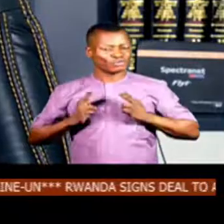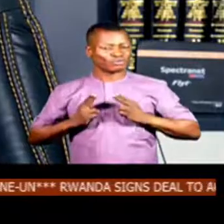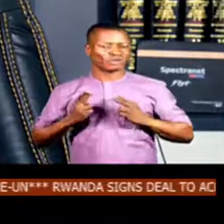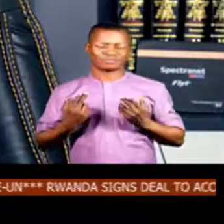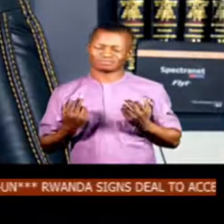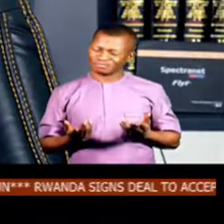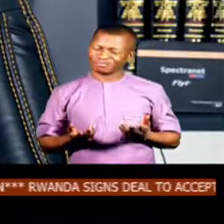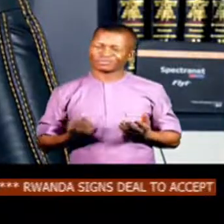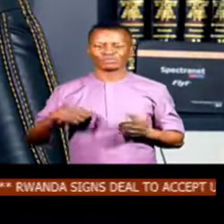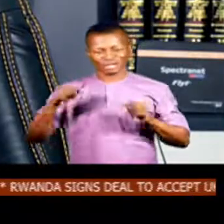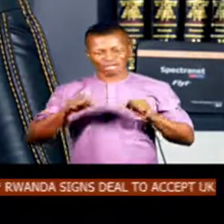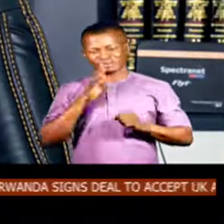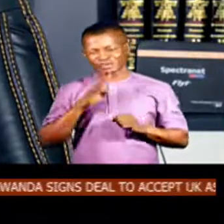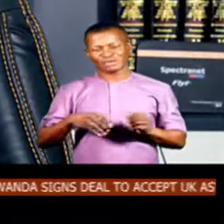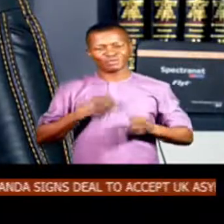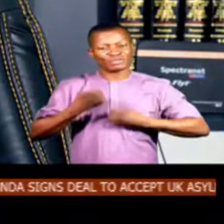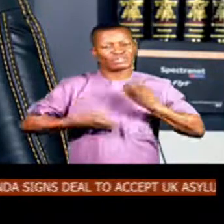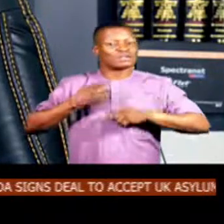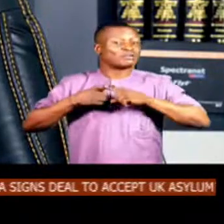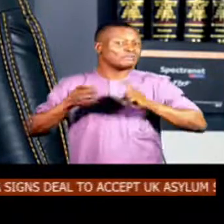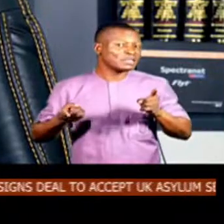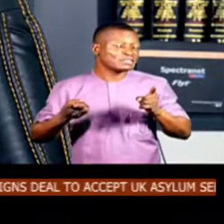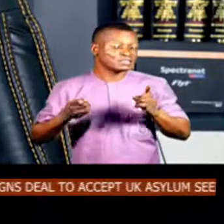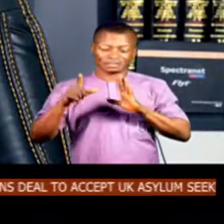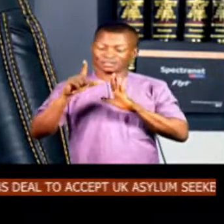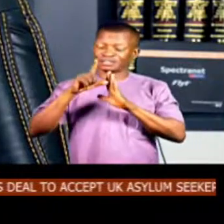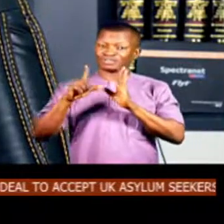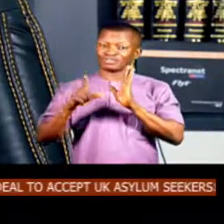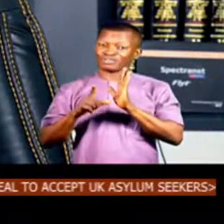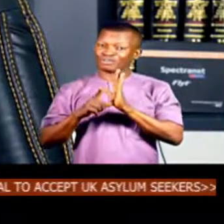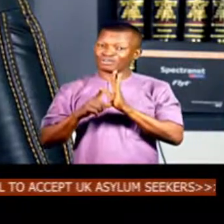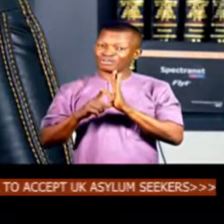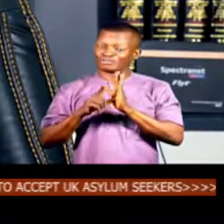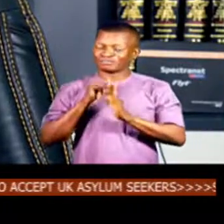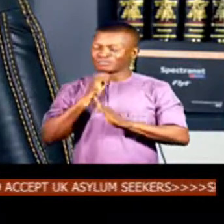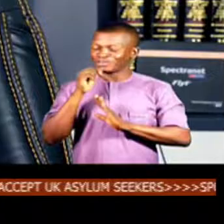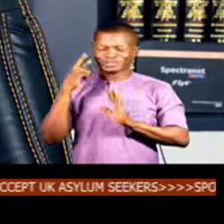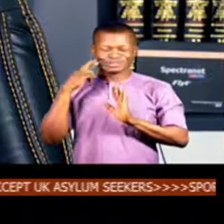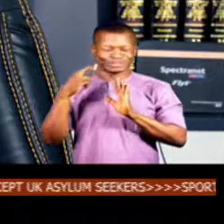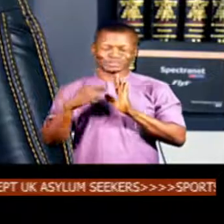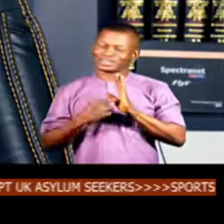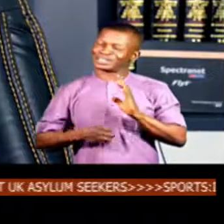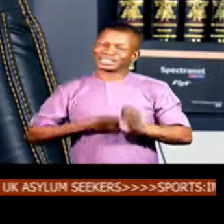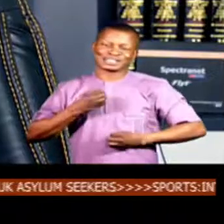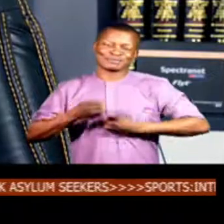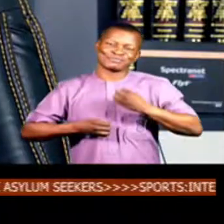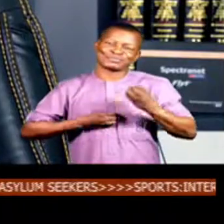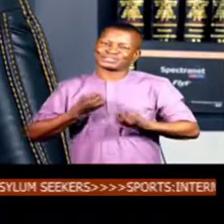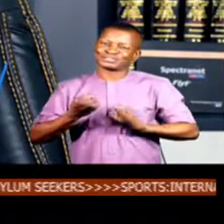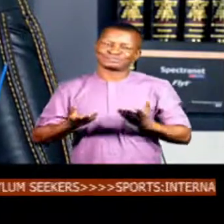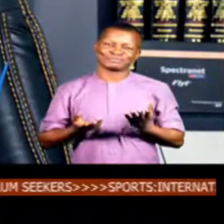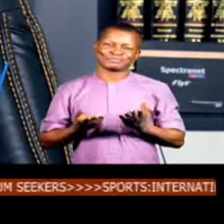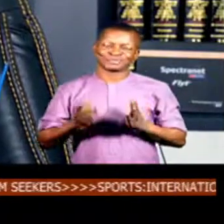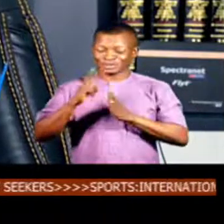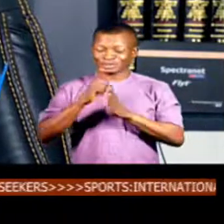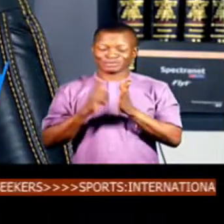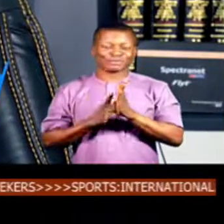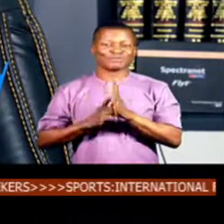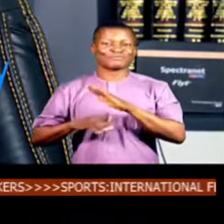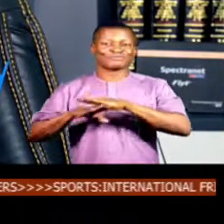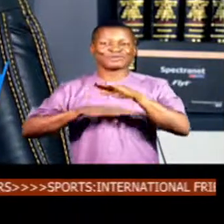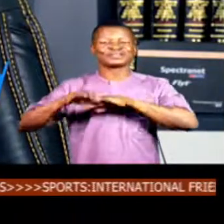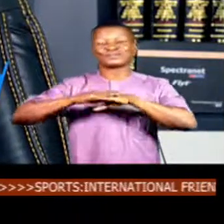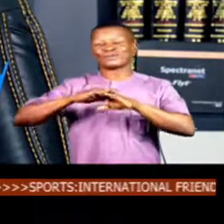are human, you can't help but being emotional. But the law does not recognize emotions. The law